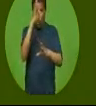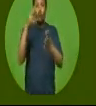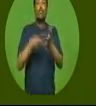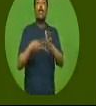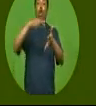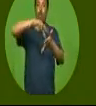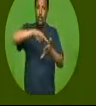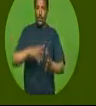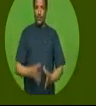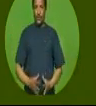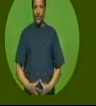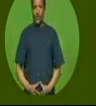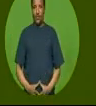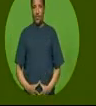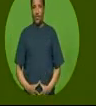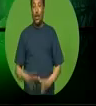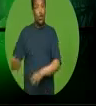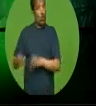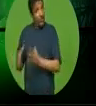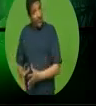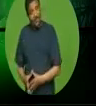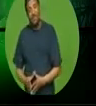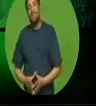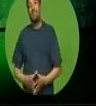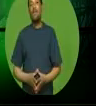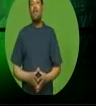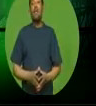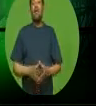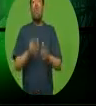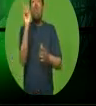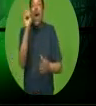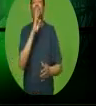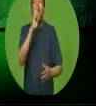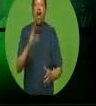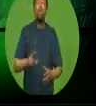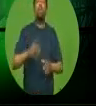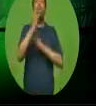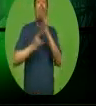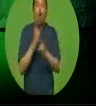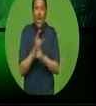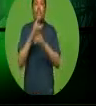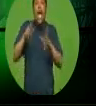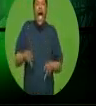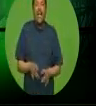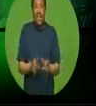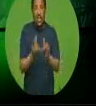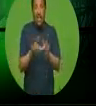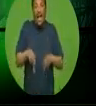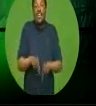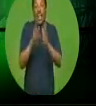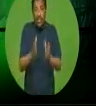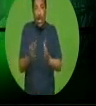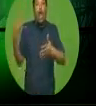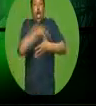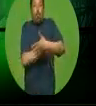divisible, modern, innovative technologies. Students, what are the modern agricultural